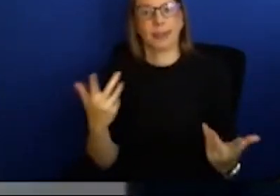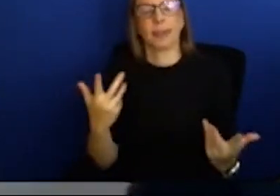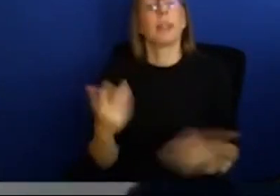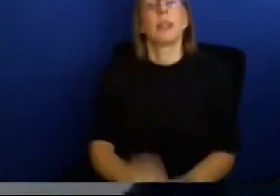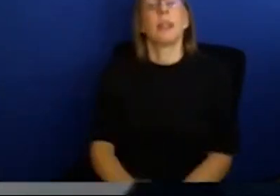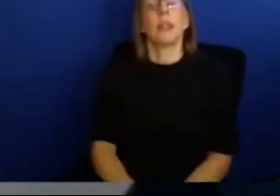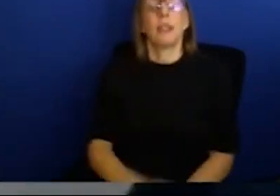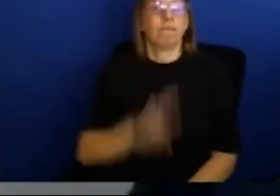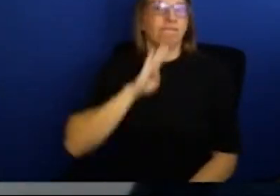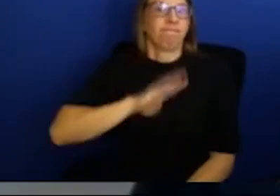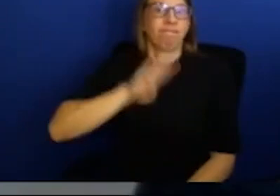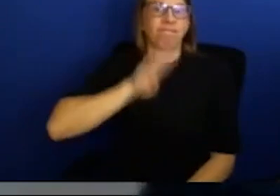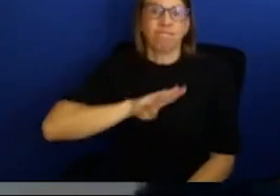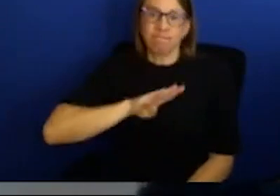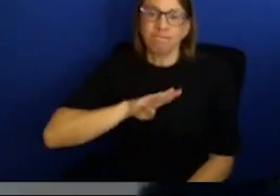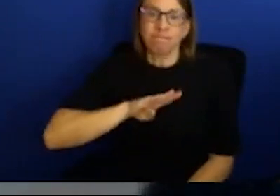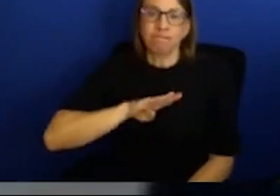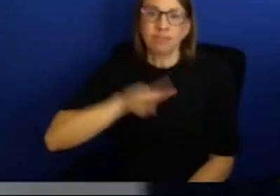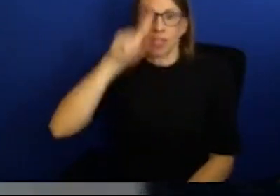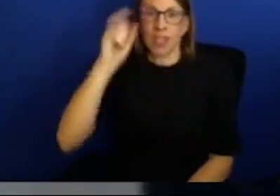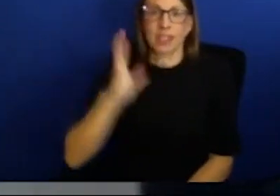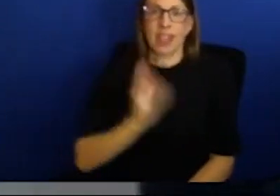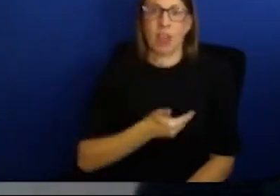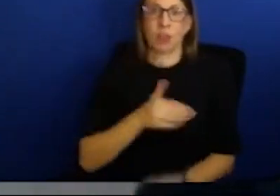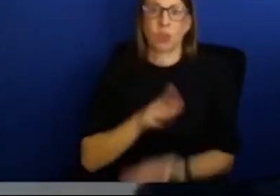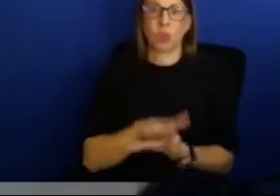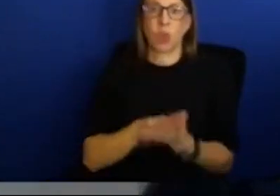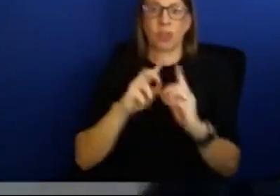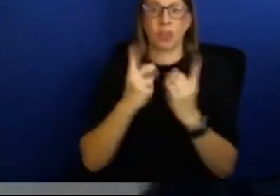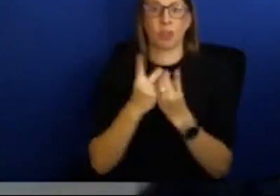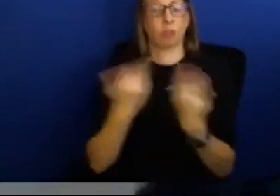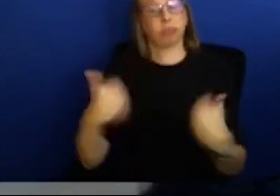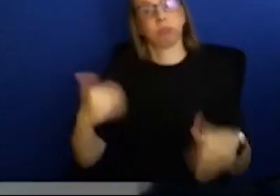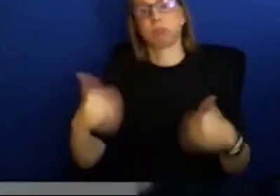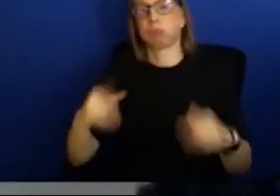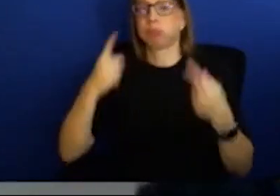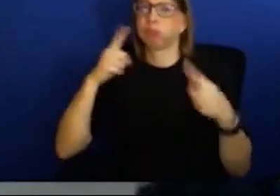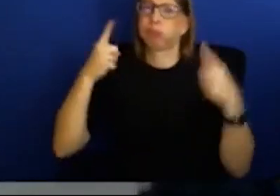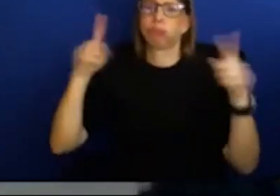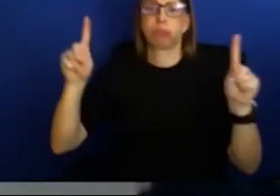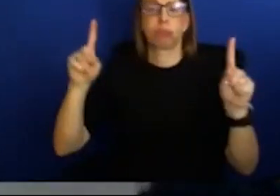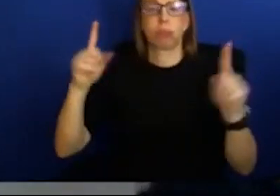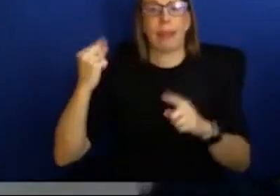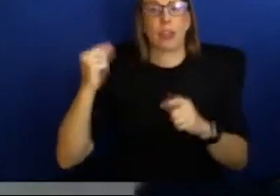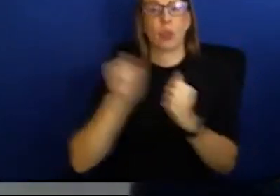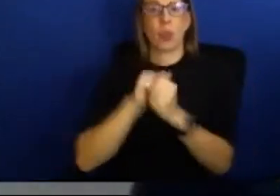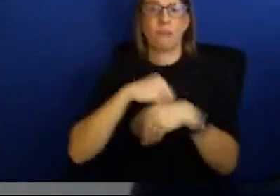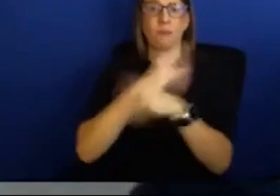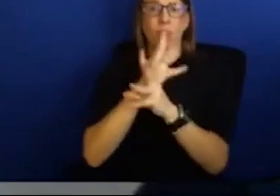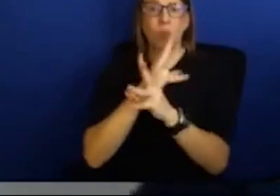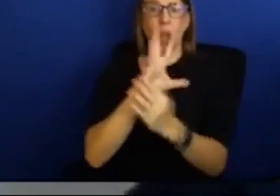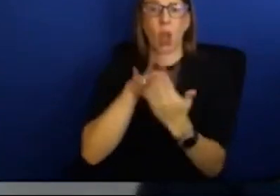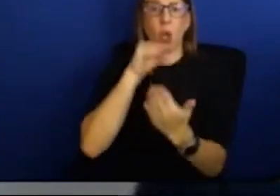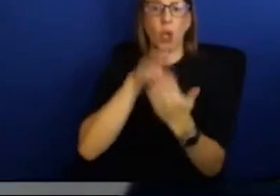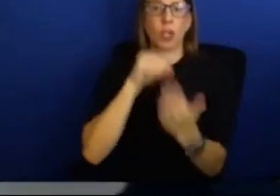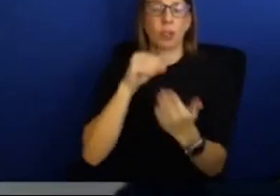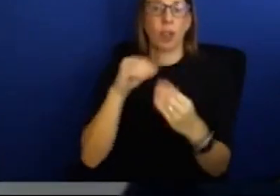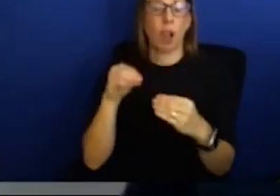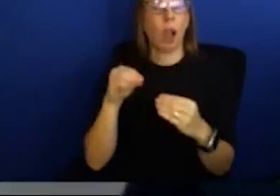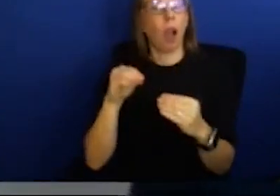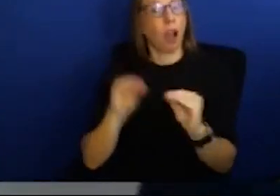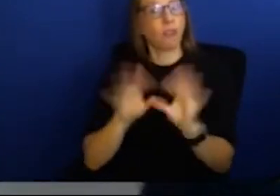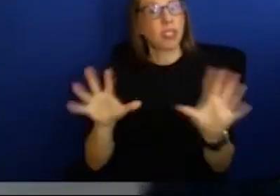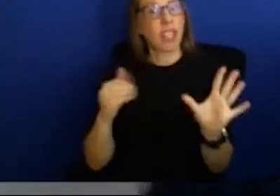a frustrating situation because our school district did exceptionally well last year with virtual learning. We obviously have the talent